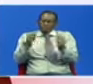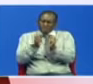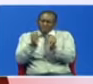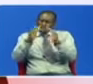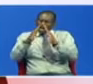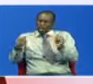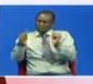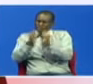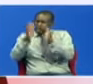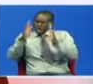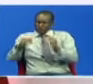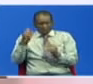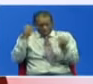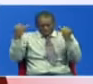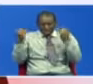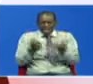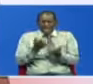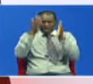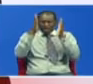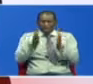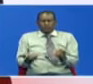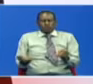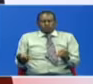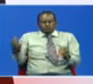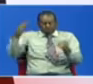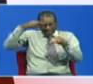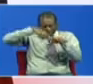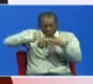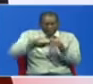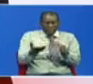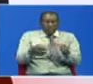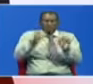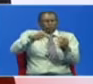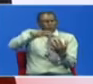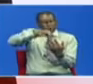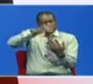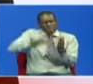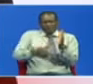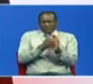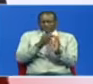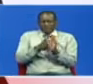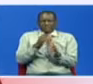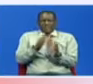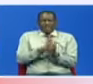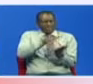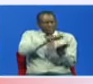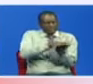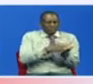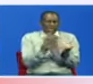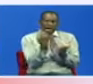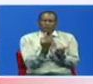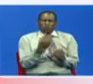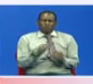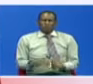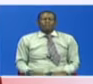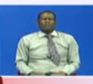to ensure that anybody who moves in can quickly be identified and quarantined appropriately.